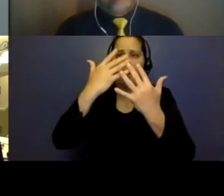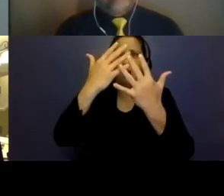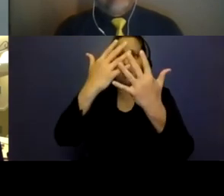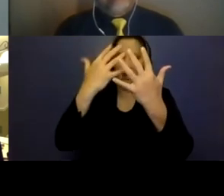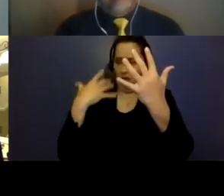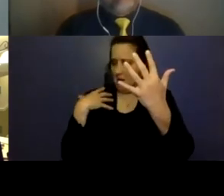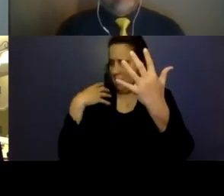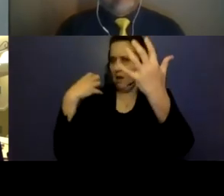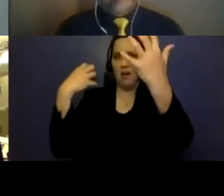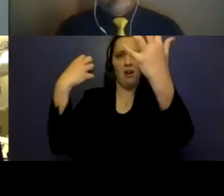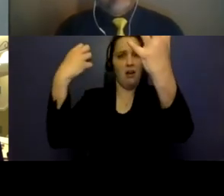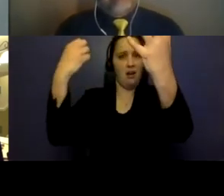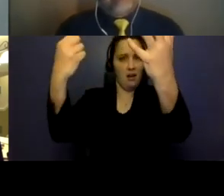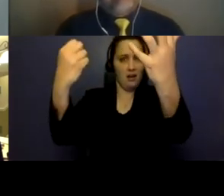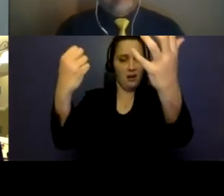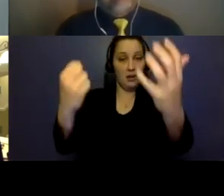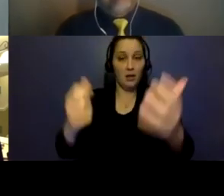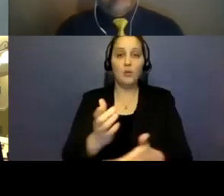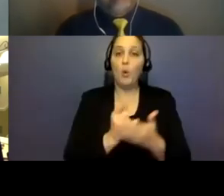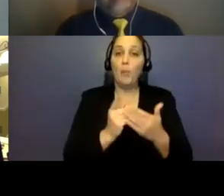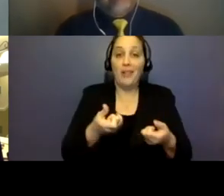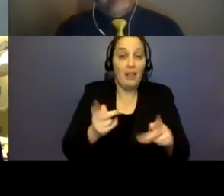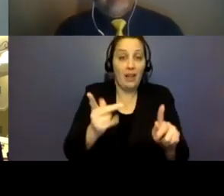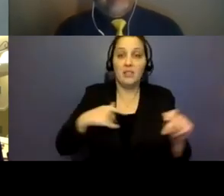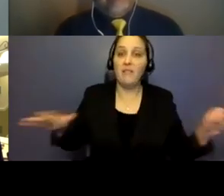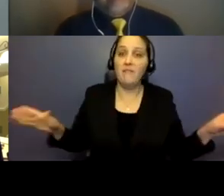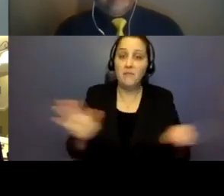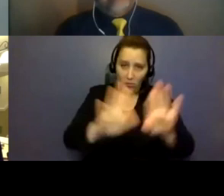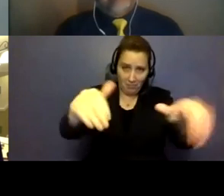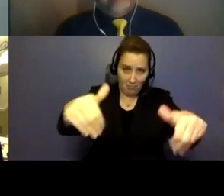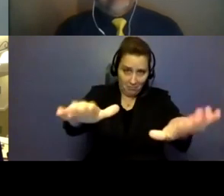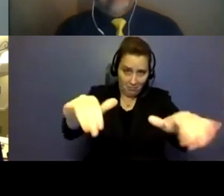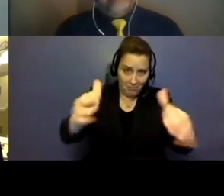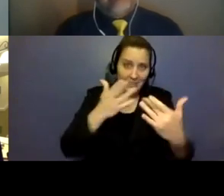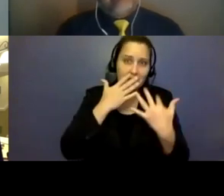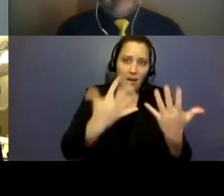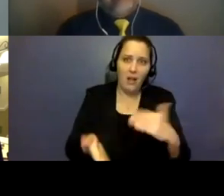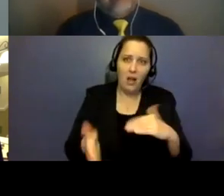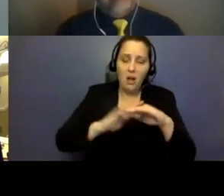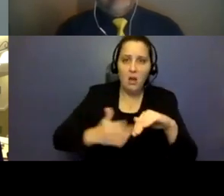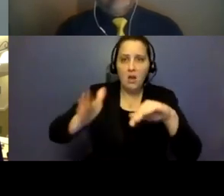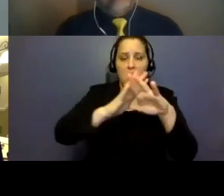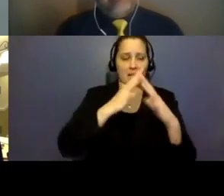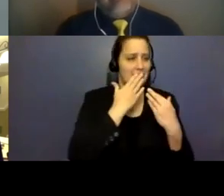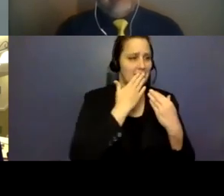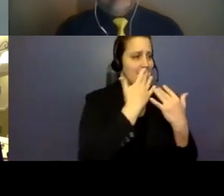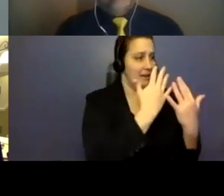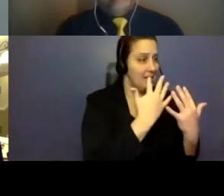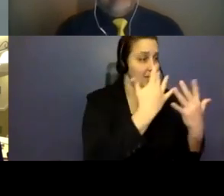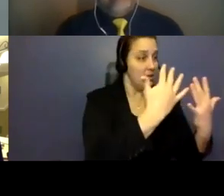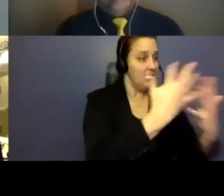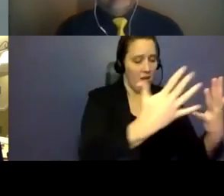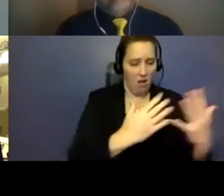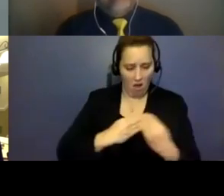was a certain part of the rehearsal where they just let us flow and let us sing. And the more I sang, the more healing I felt come to my